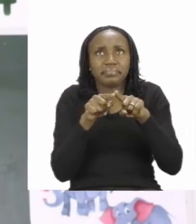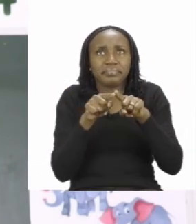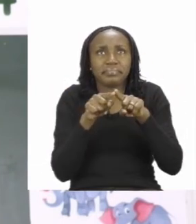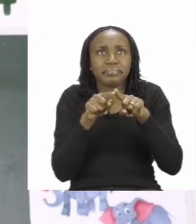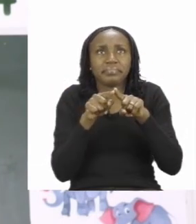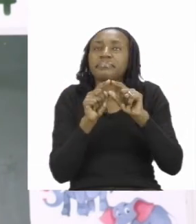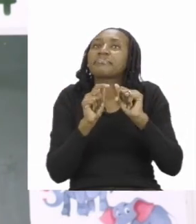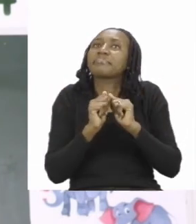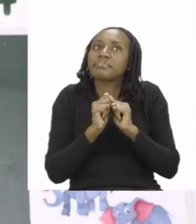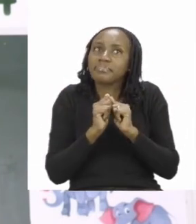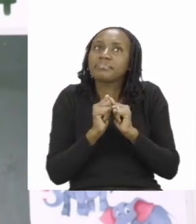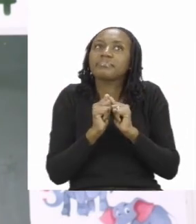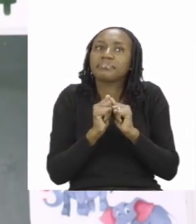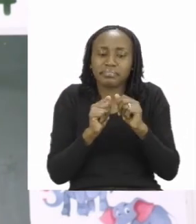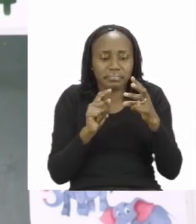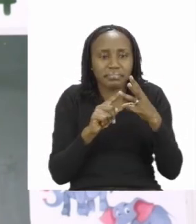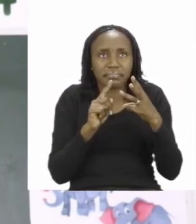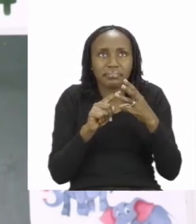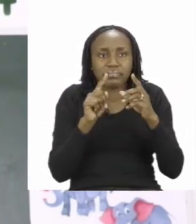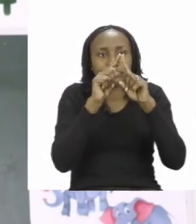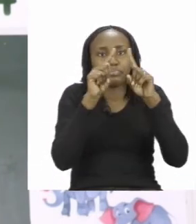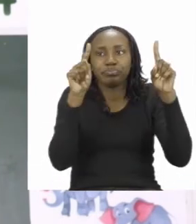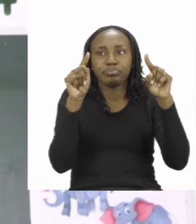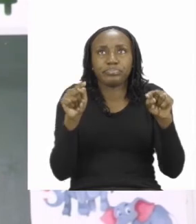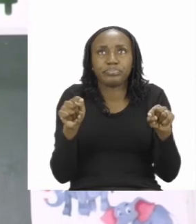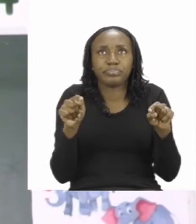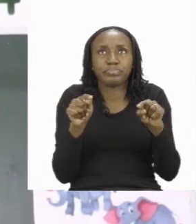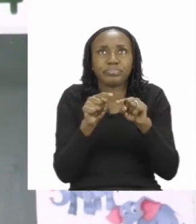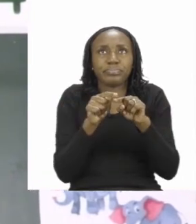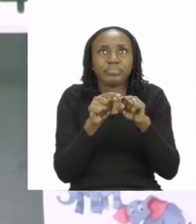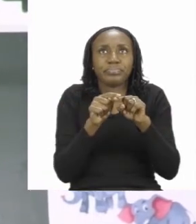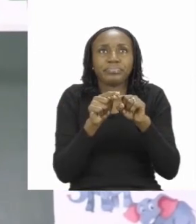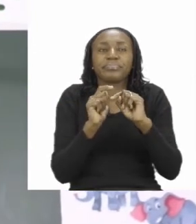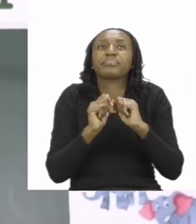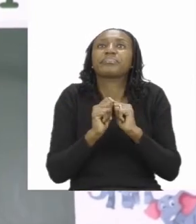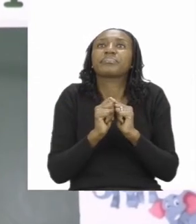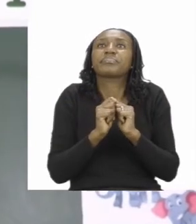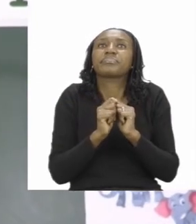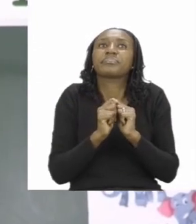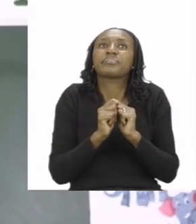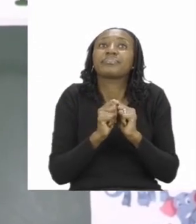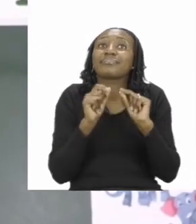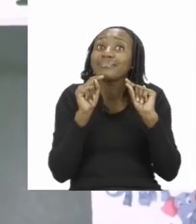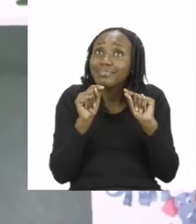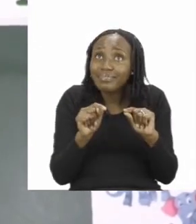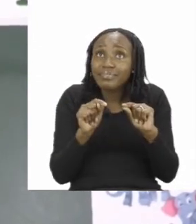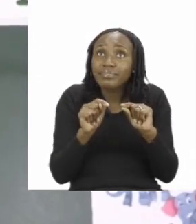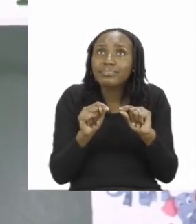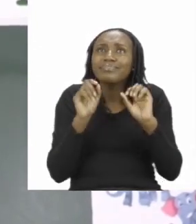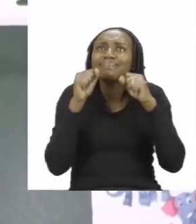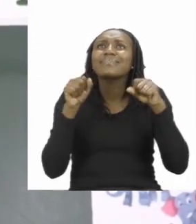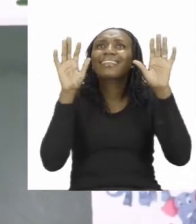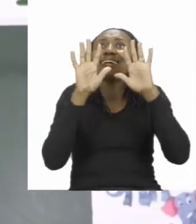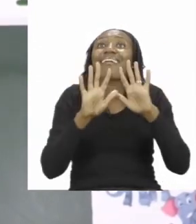triangle. After that, we have a square. Now our job is to color